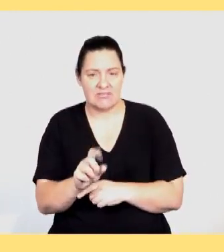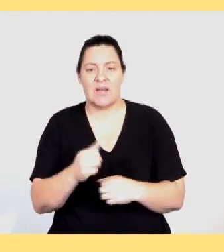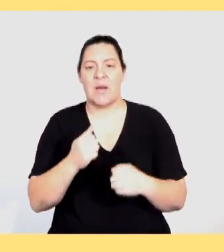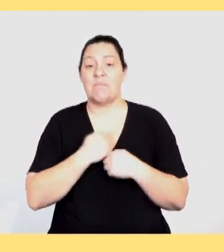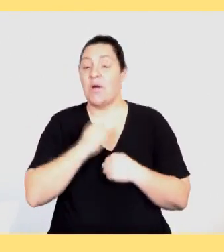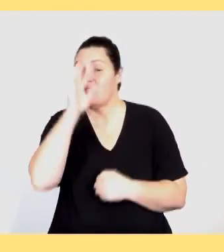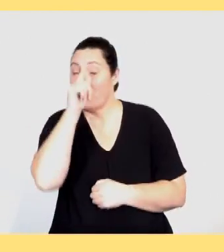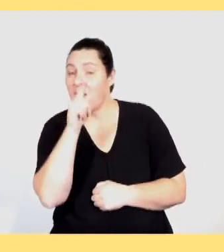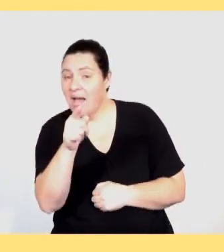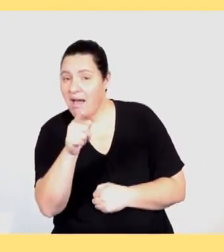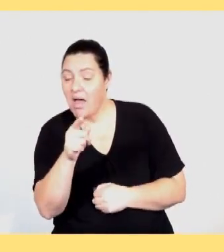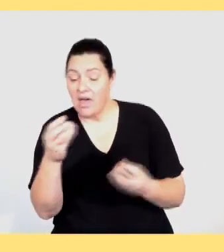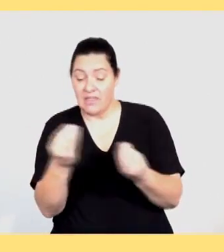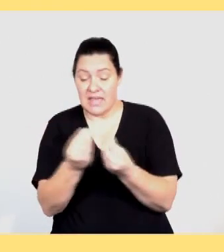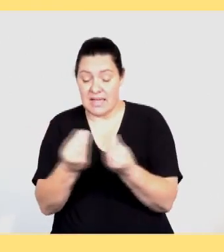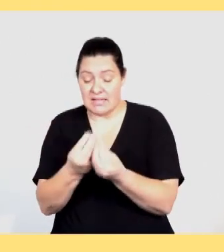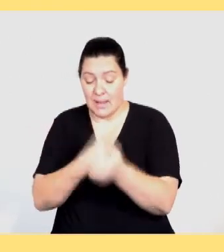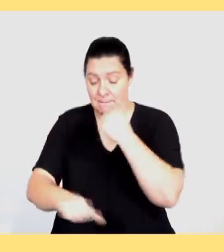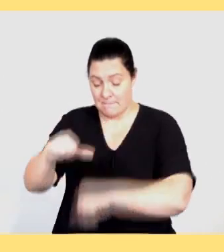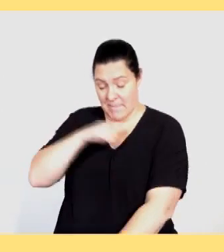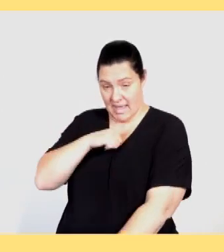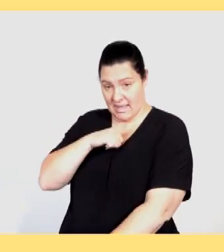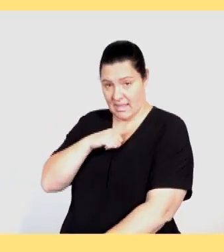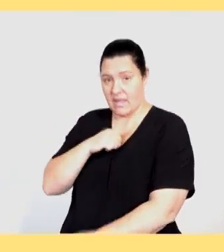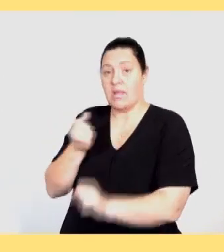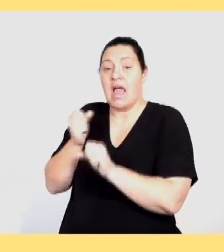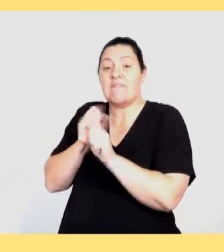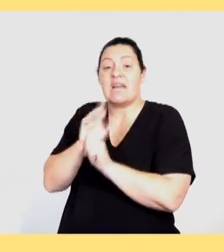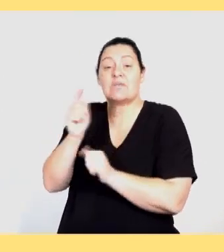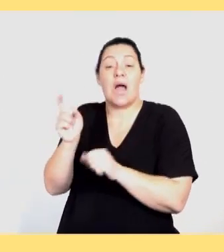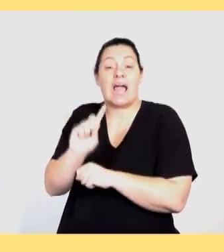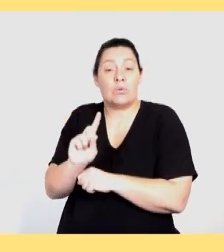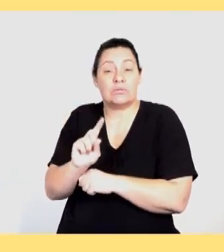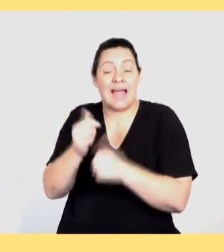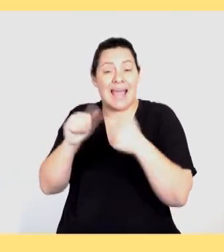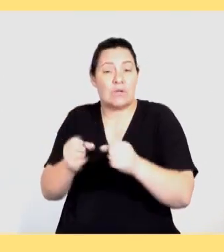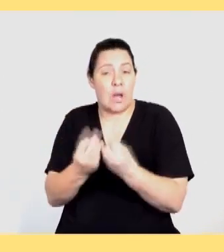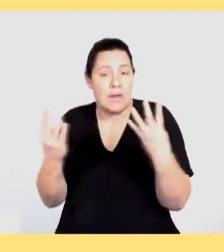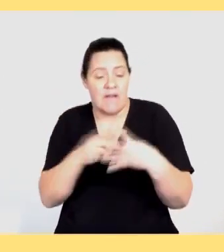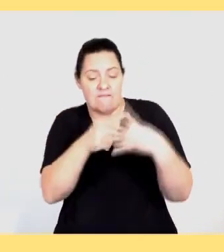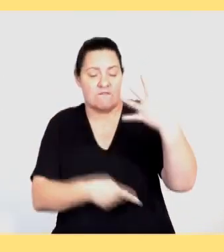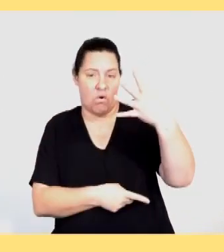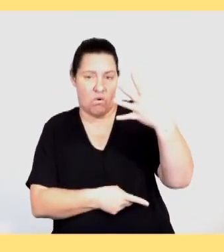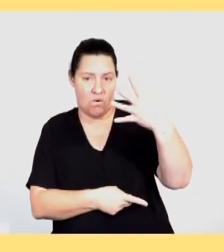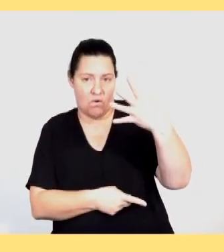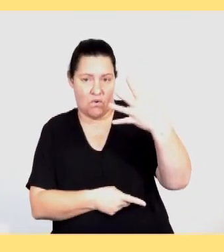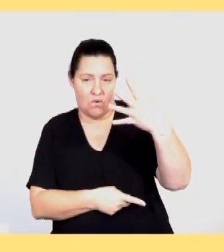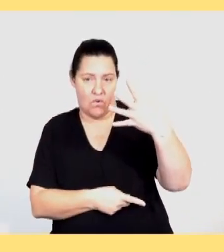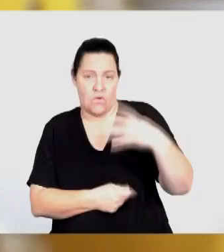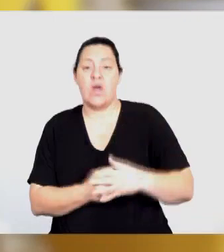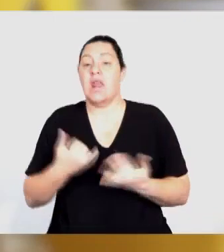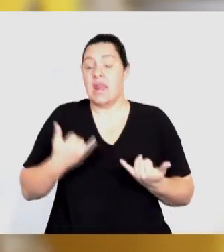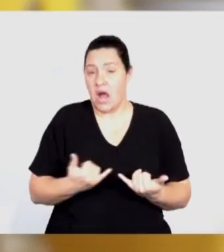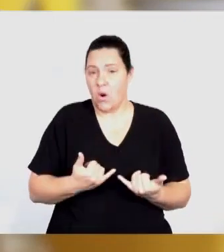posting remember, when goods are returned, it affects how many accounts? 4 accounts, okay? 4